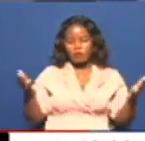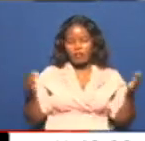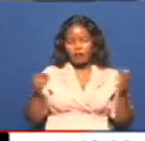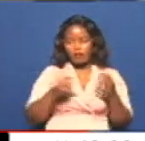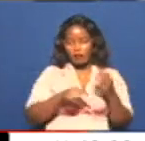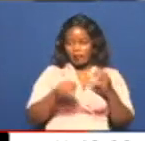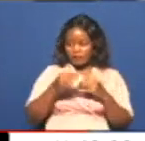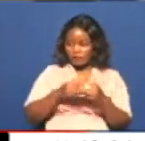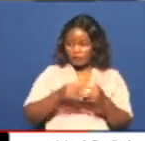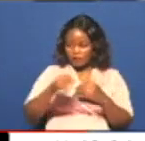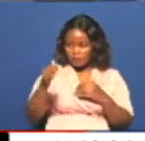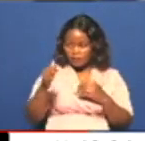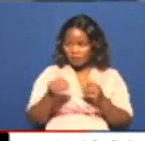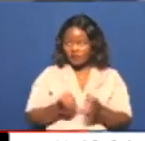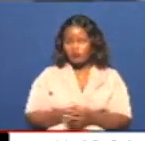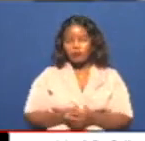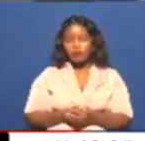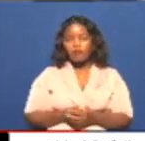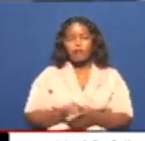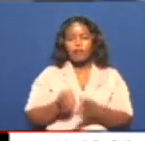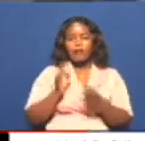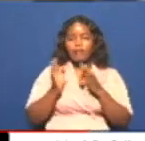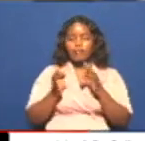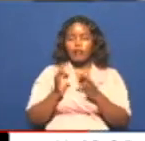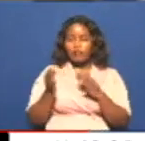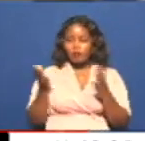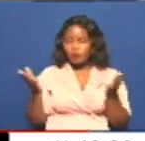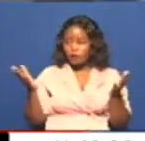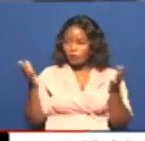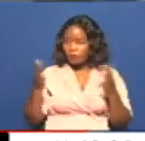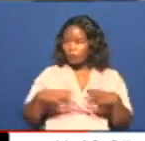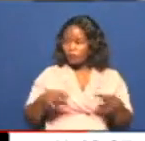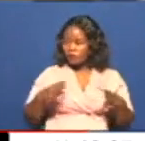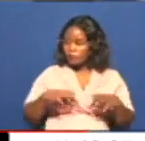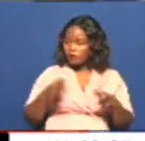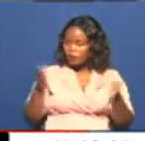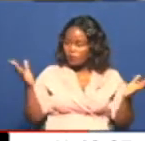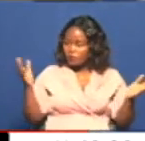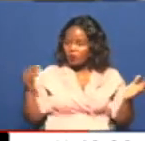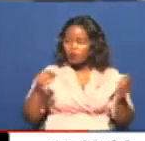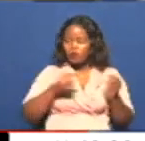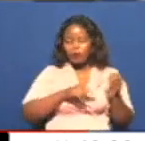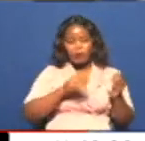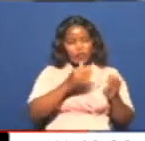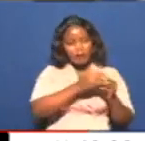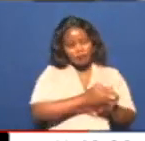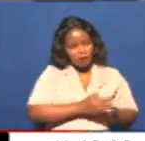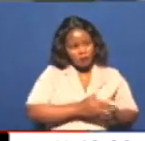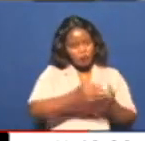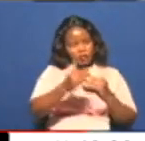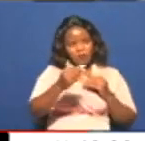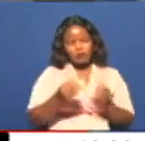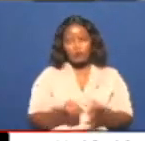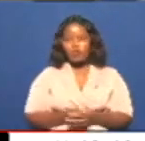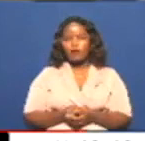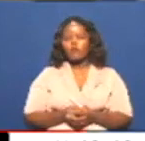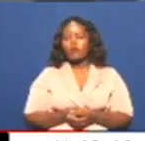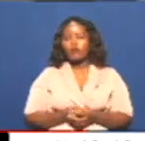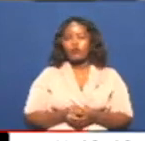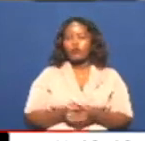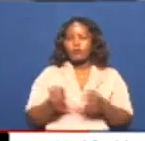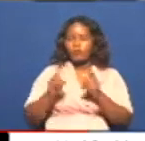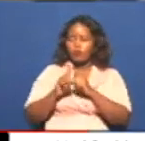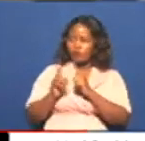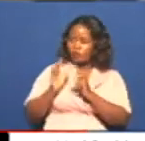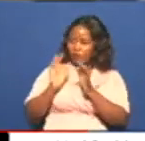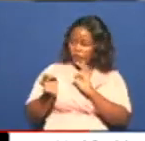want Ben, then anything that Ben stands for, we will oppose it, even if it will help